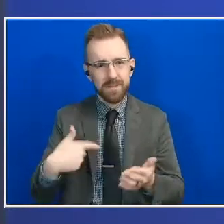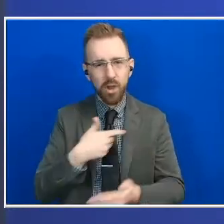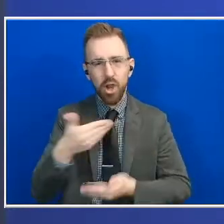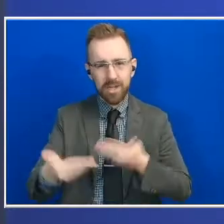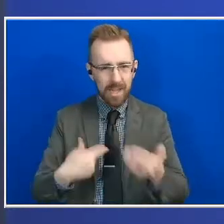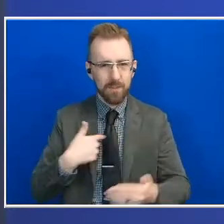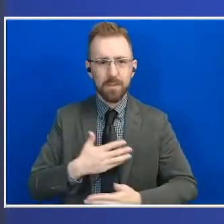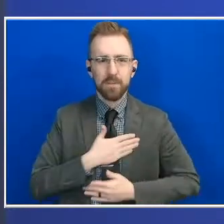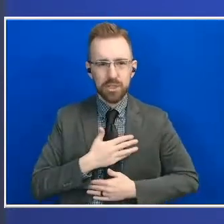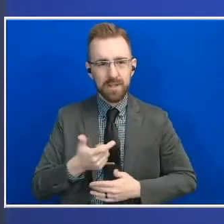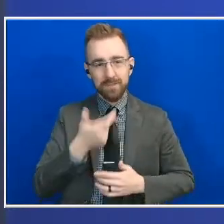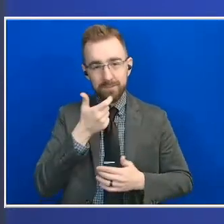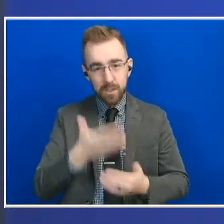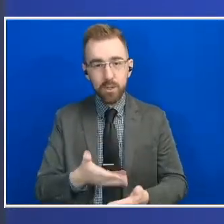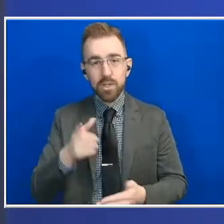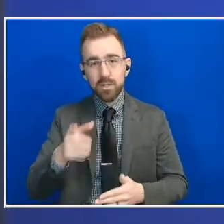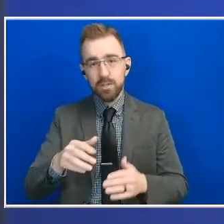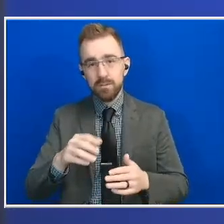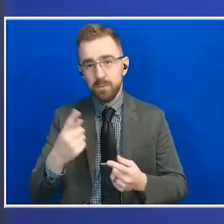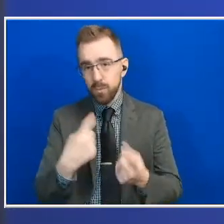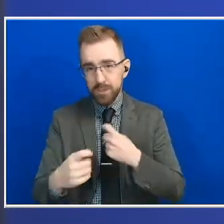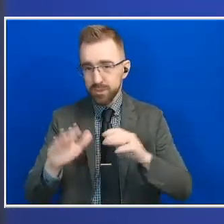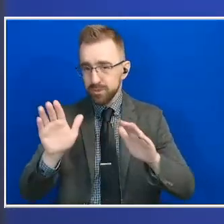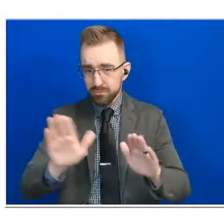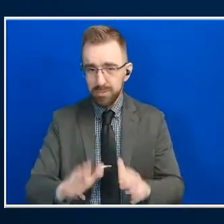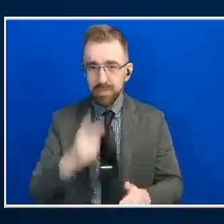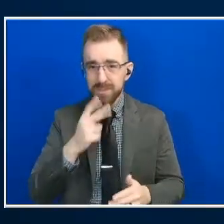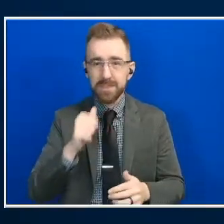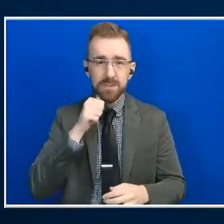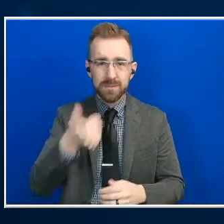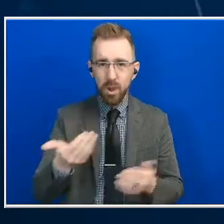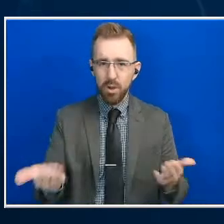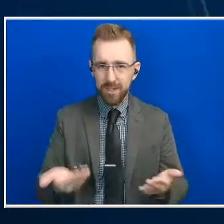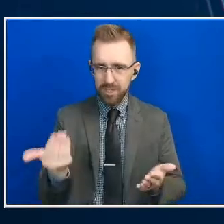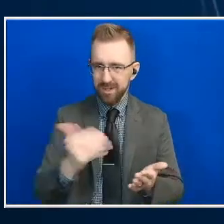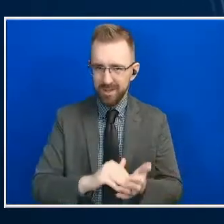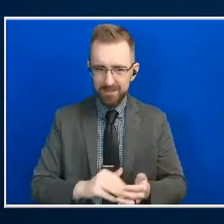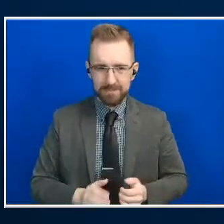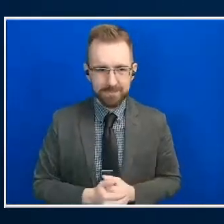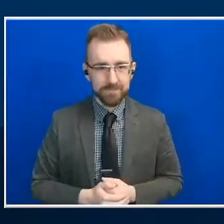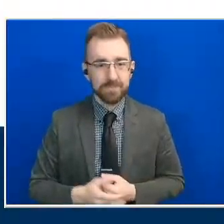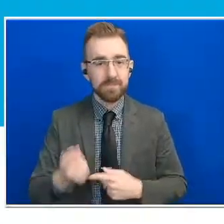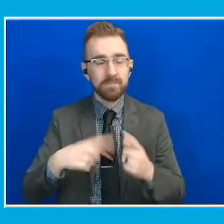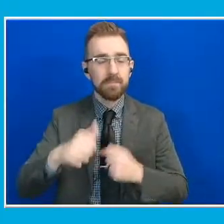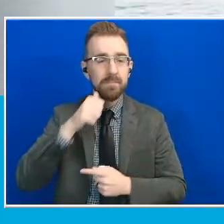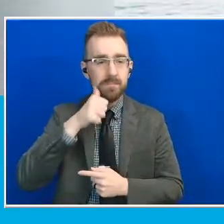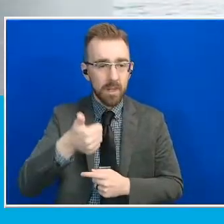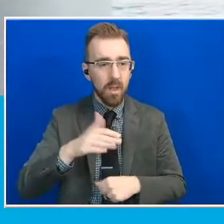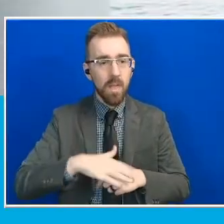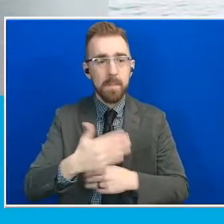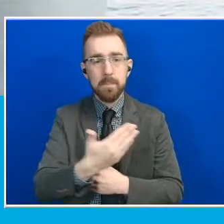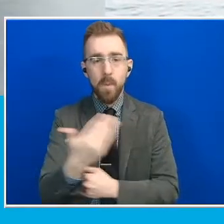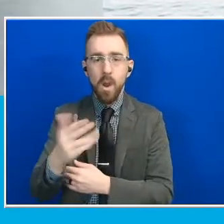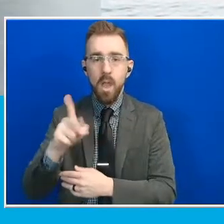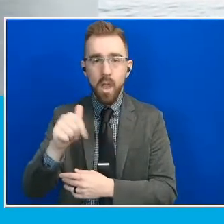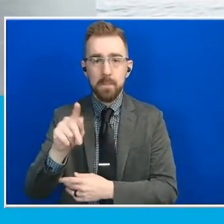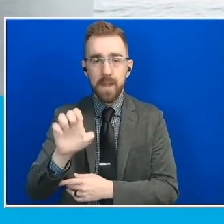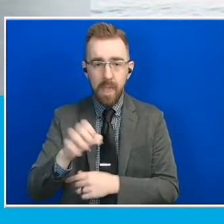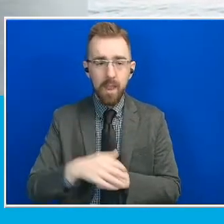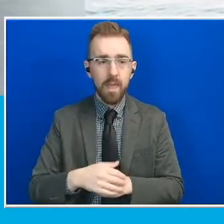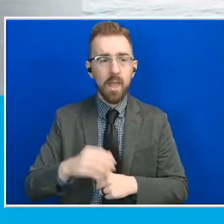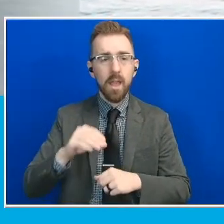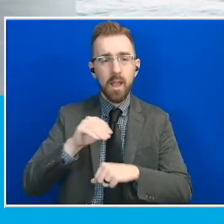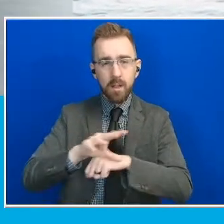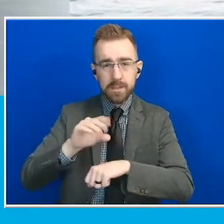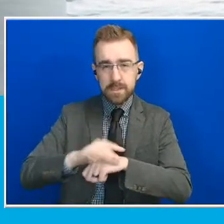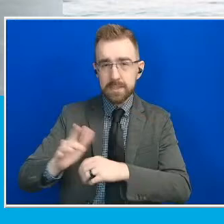viewers and your great questions. We'll see you back here tomorrow. Coming up tomorrow on the Morning Medical Update. Counseling, medications,